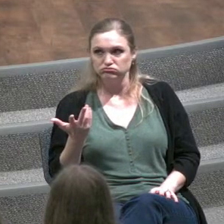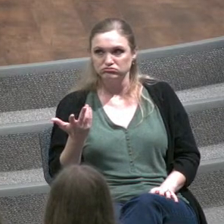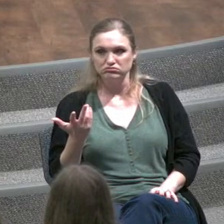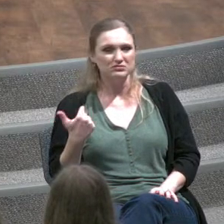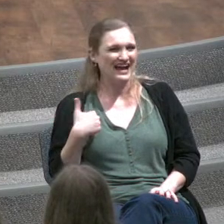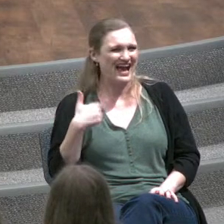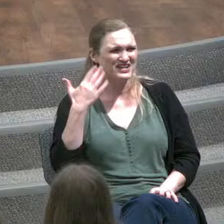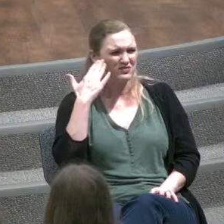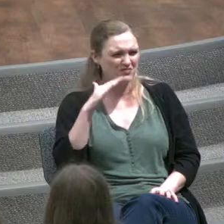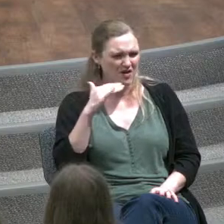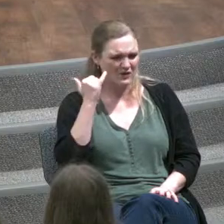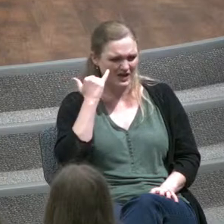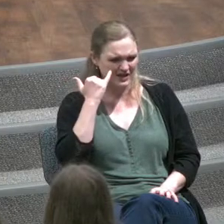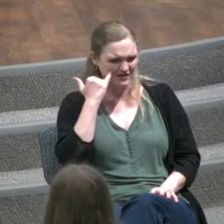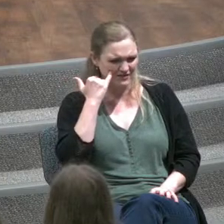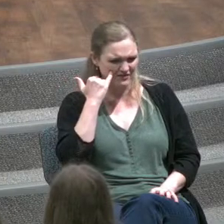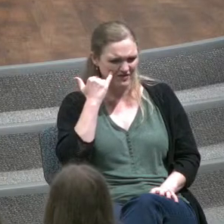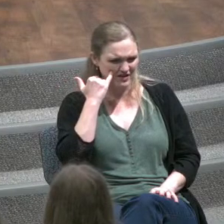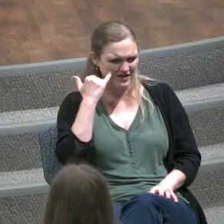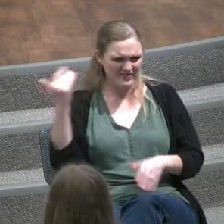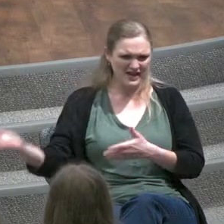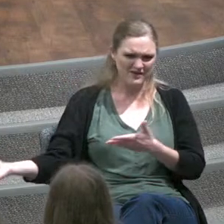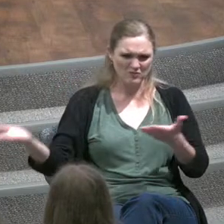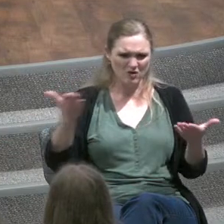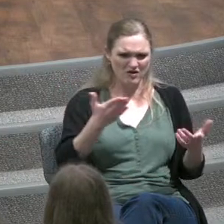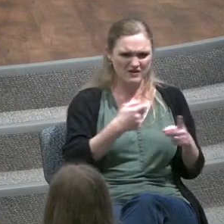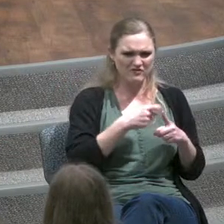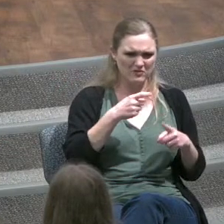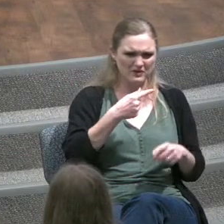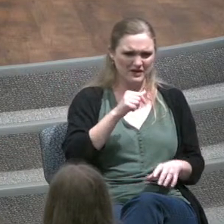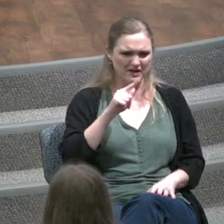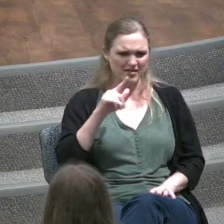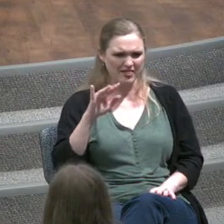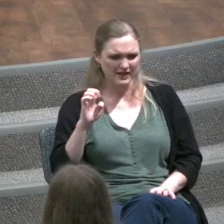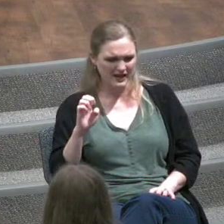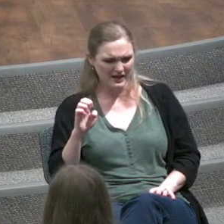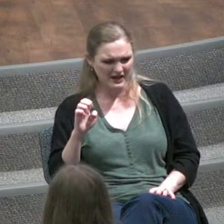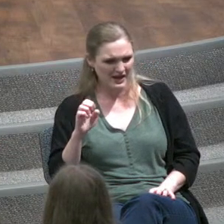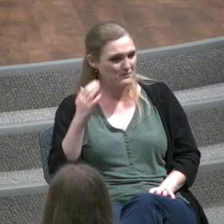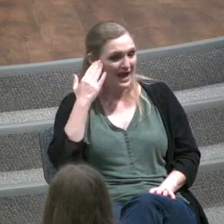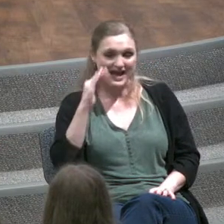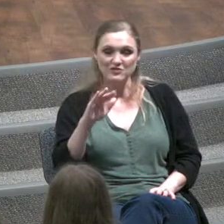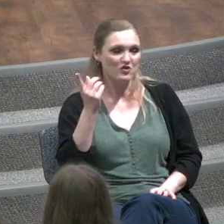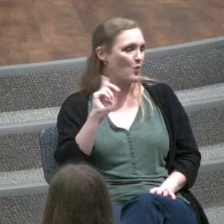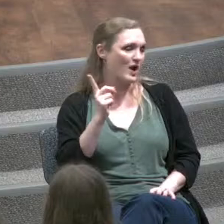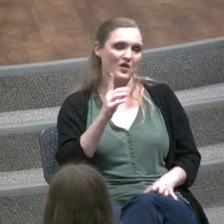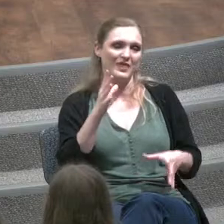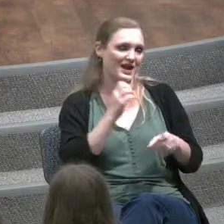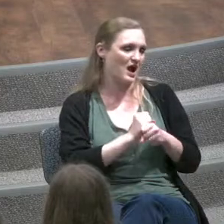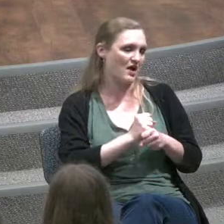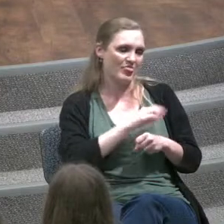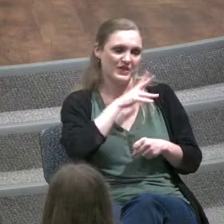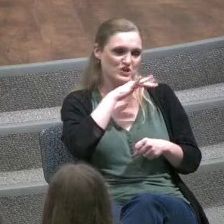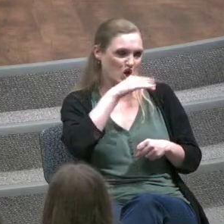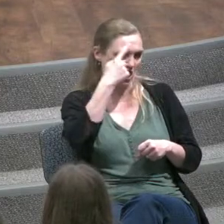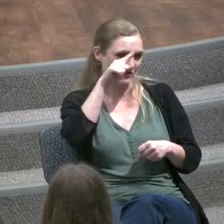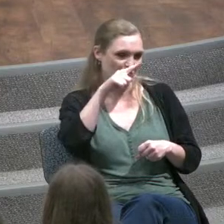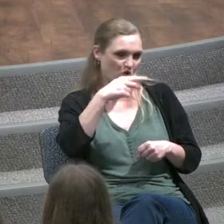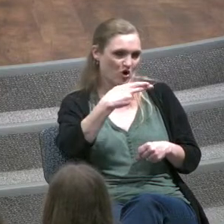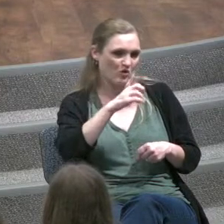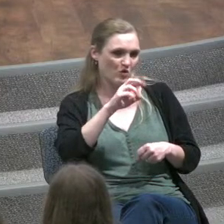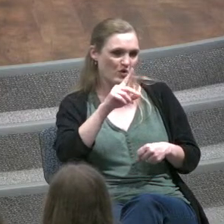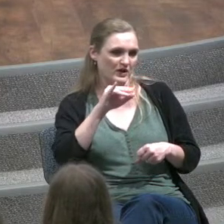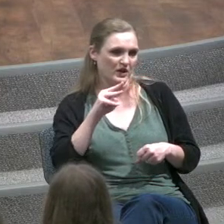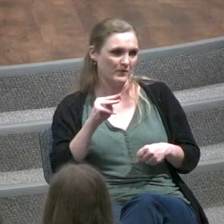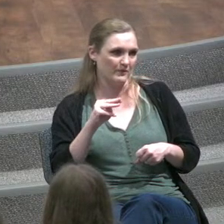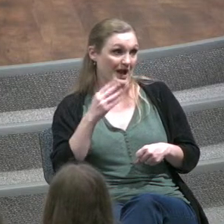don't know if they brought it in from Galilee, or the question was, where did the dirt come from for Herodium? Obviously it